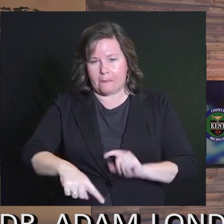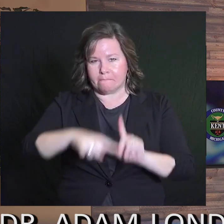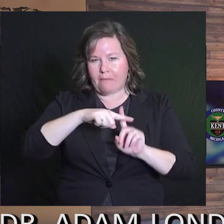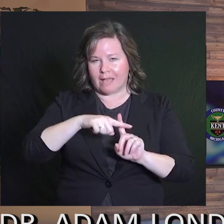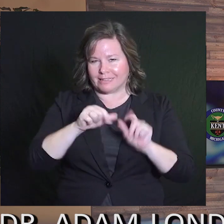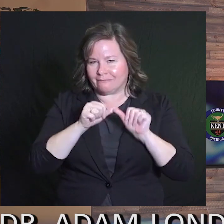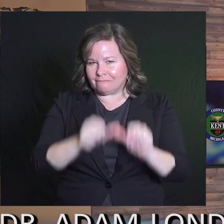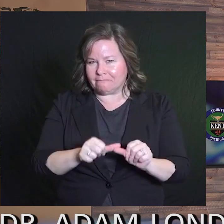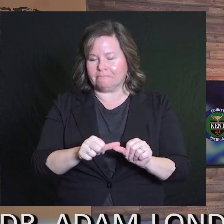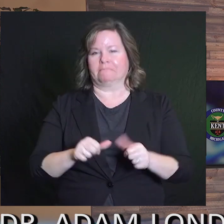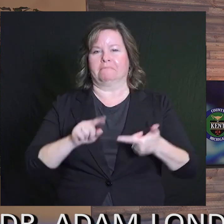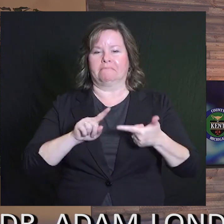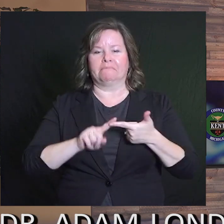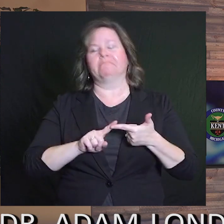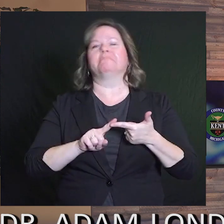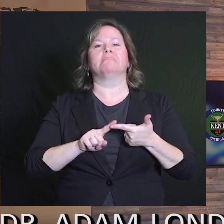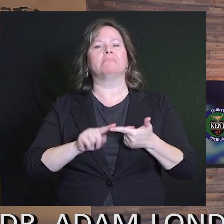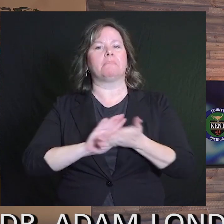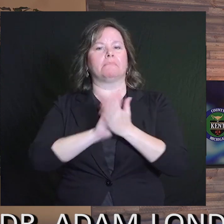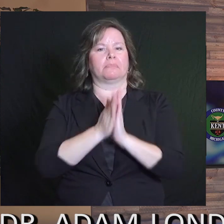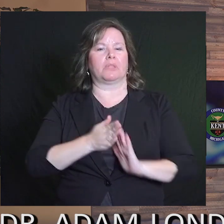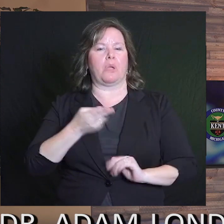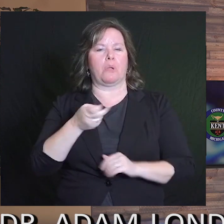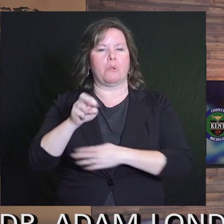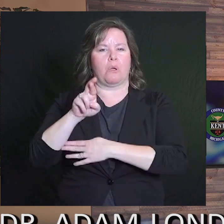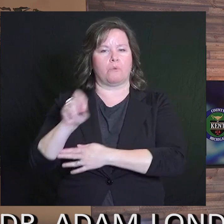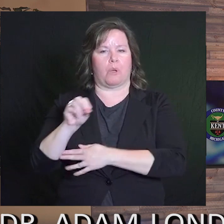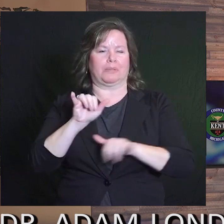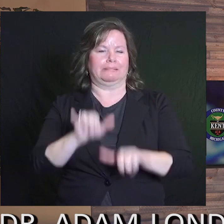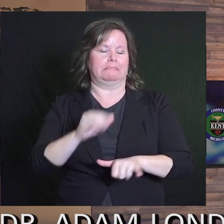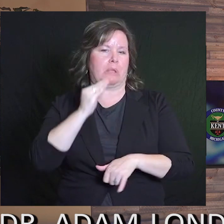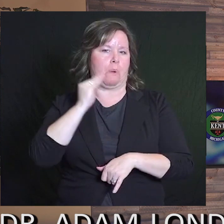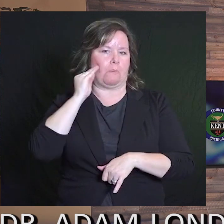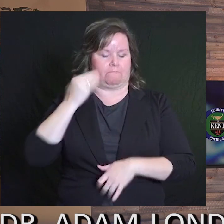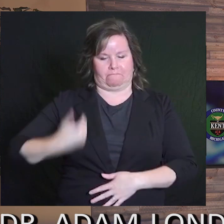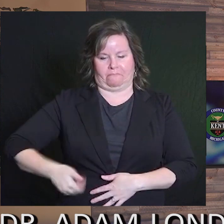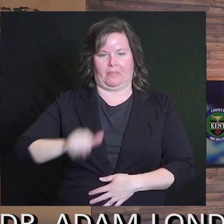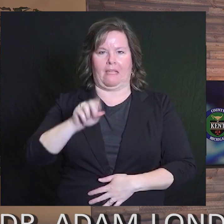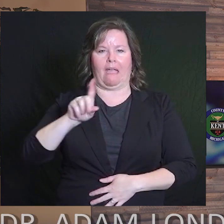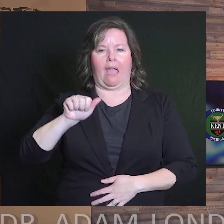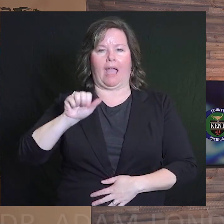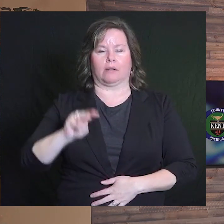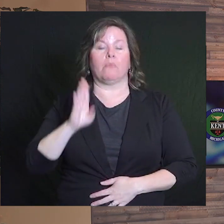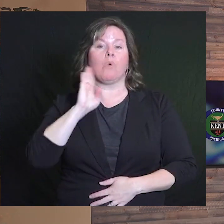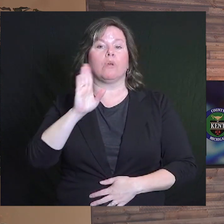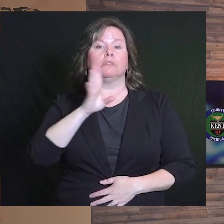heroic, and stay home. Thank you. I'm Dr. Adam London from the Kent County Health Department, and I'll talk to you tomorrow.